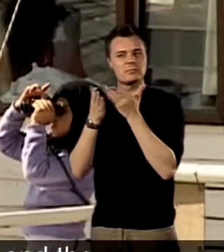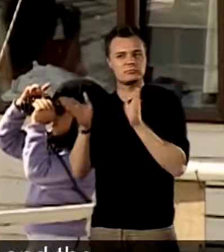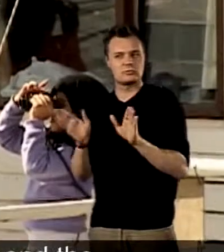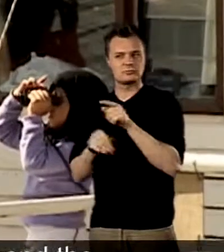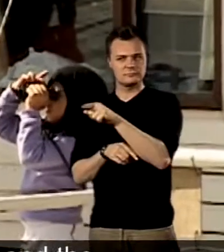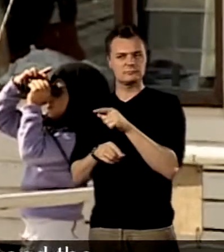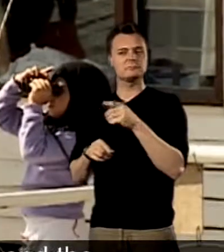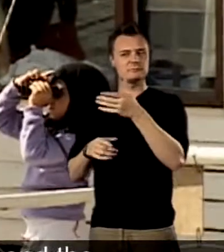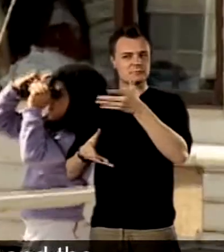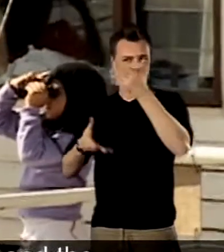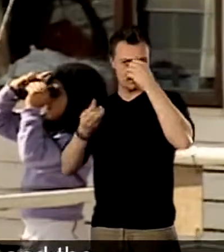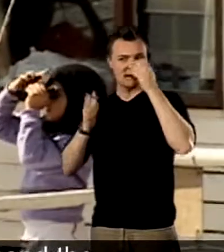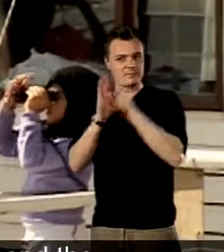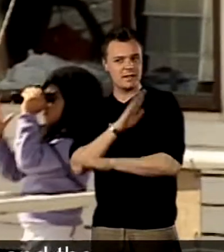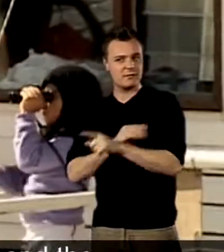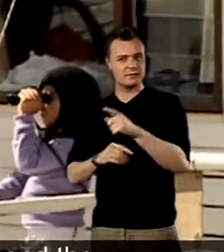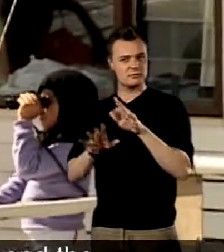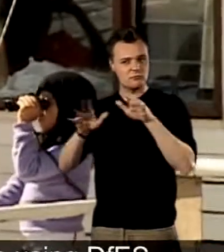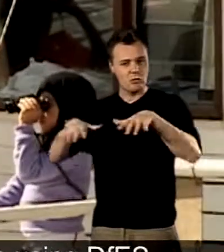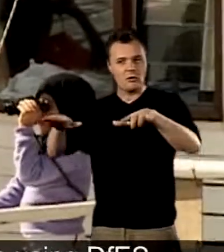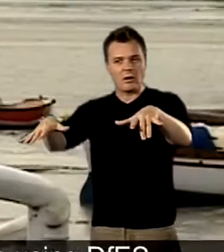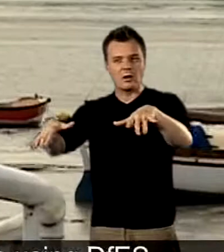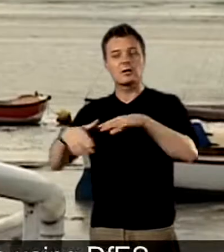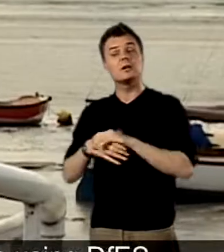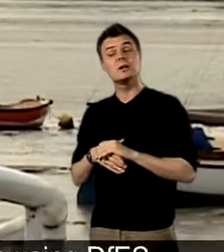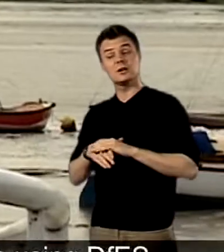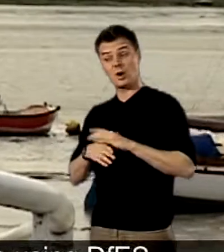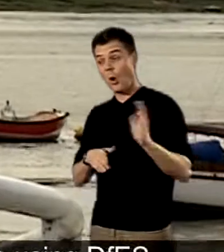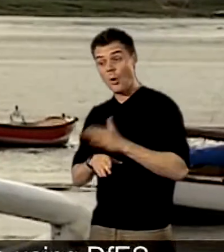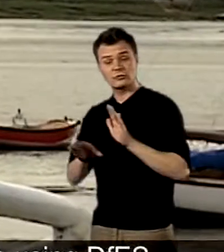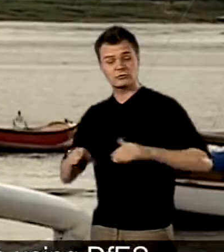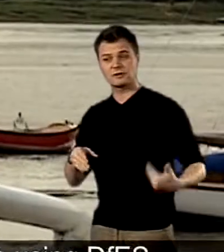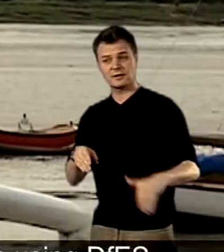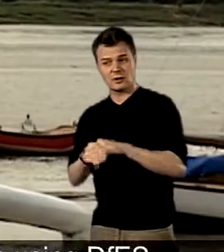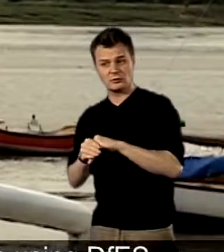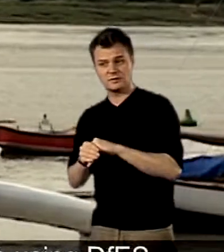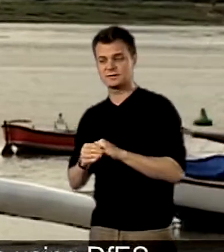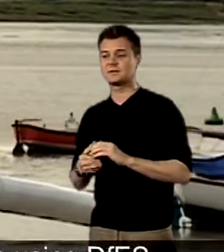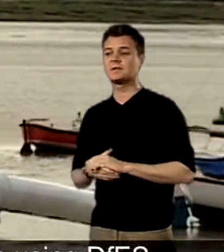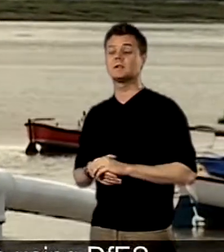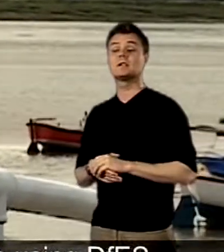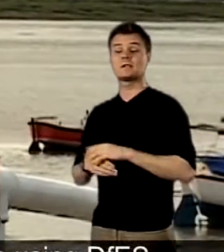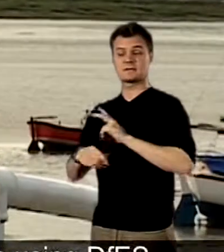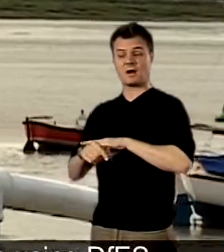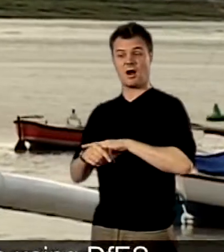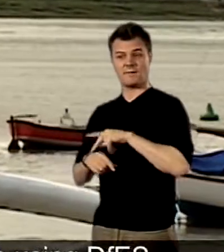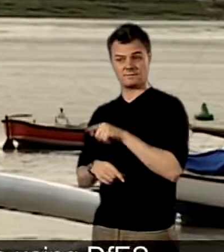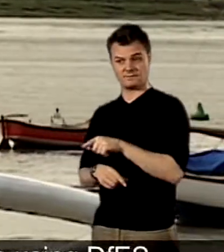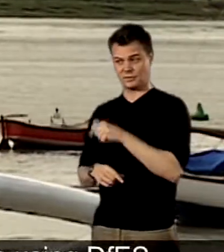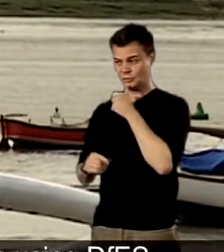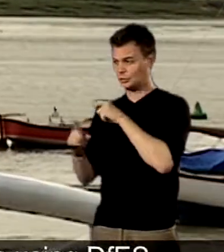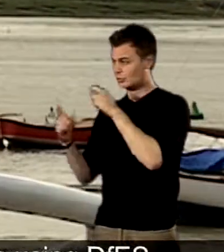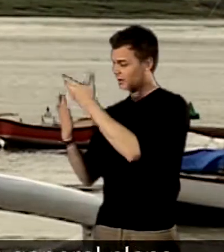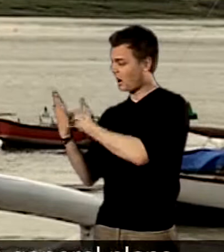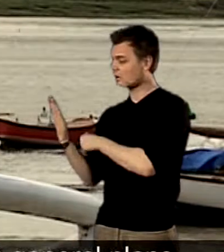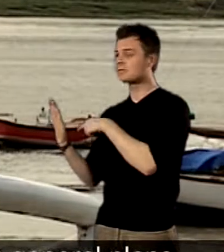rural environment. All children are included on the trips. Staff at Cleves plan using DFES guidance and their experience